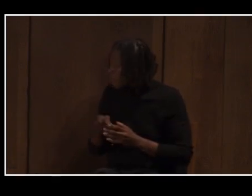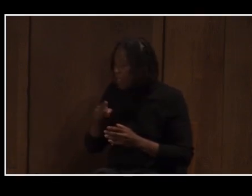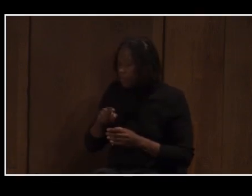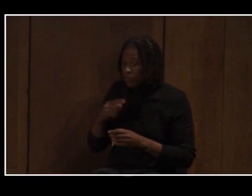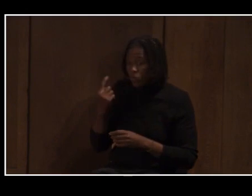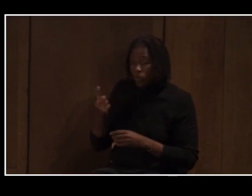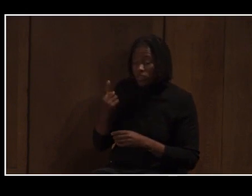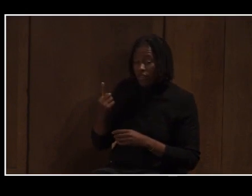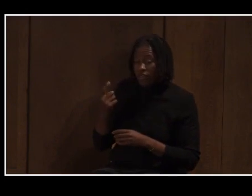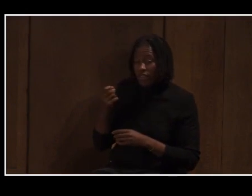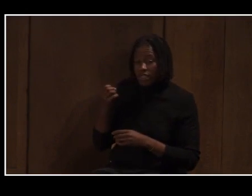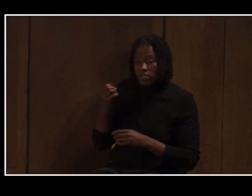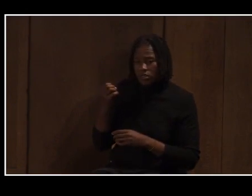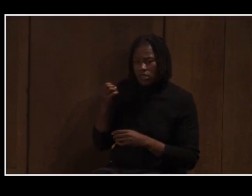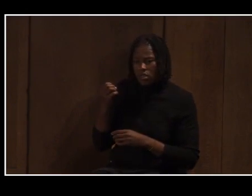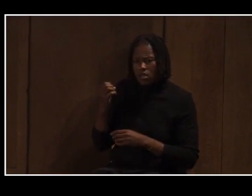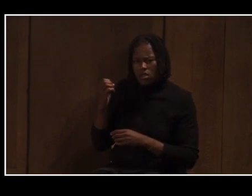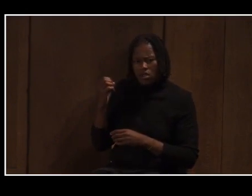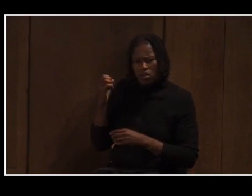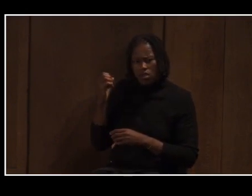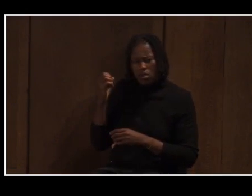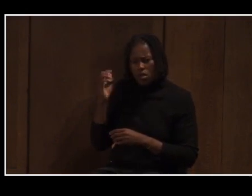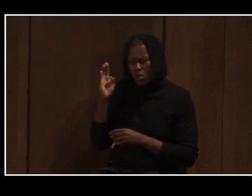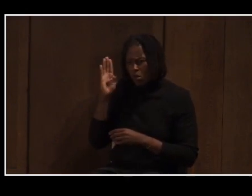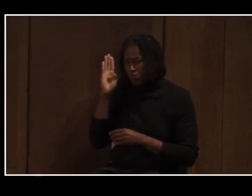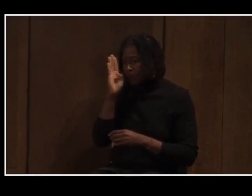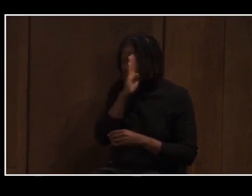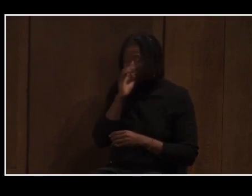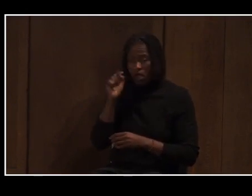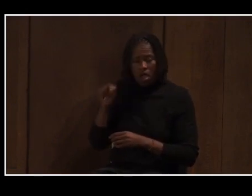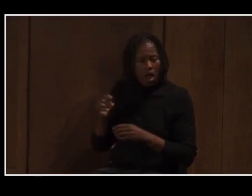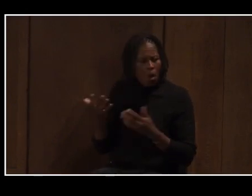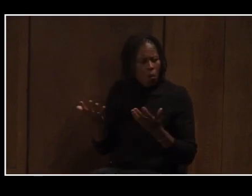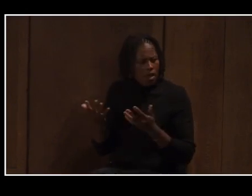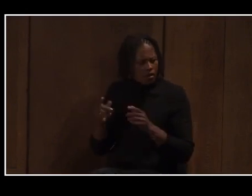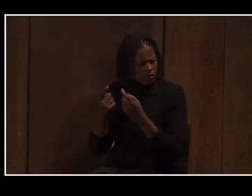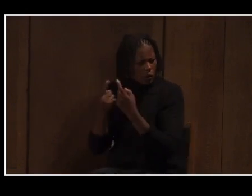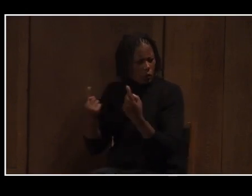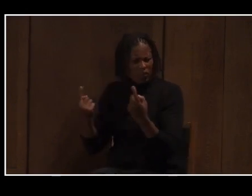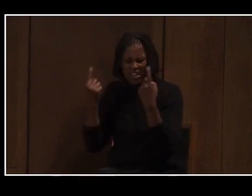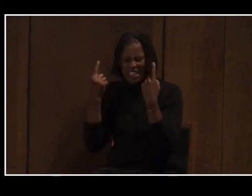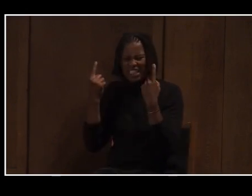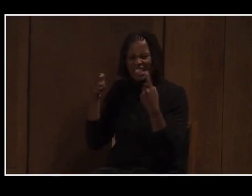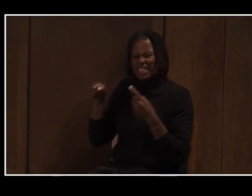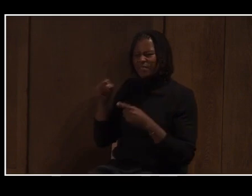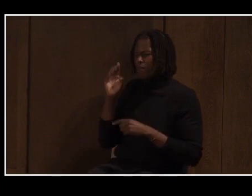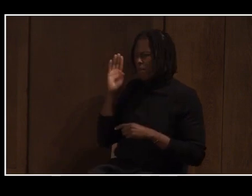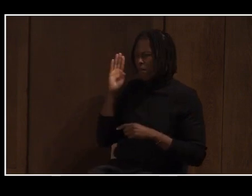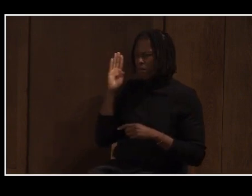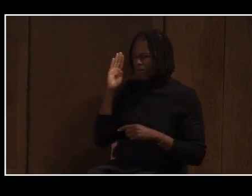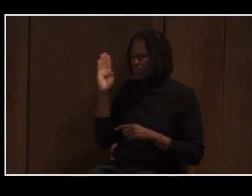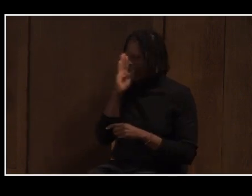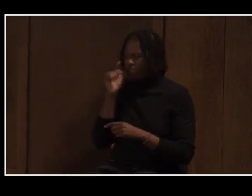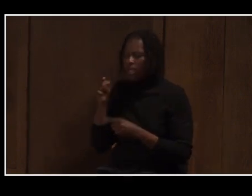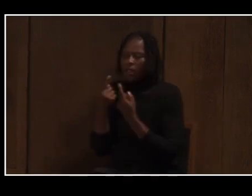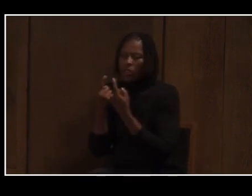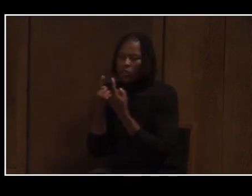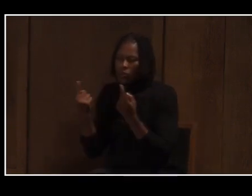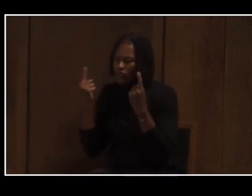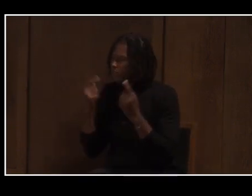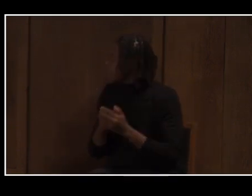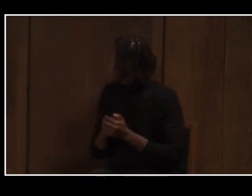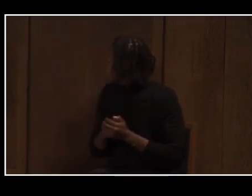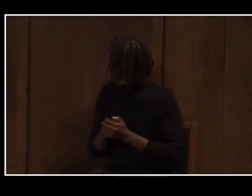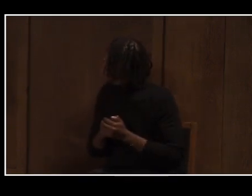professor of practice at Durham University. Welcome.